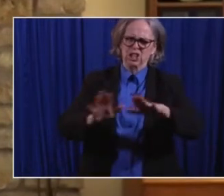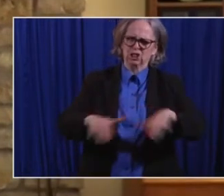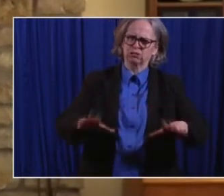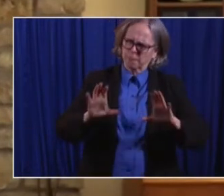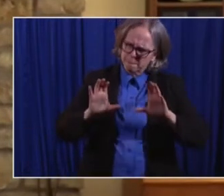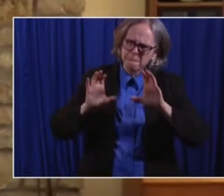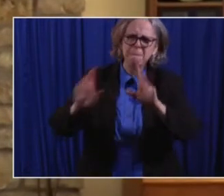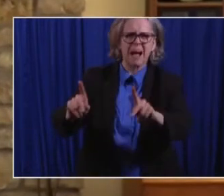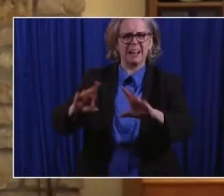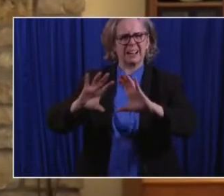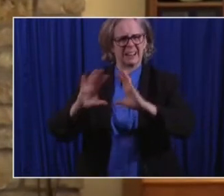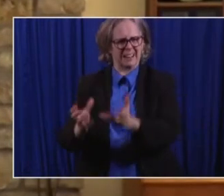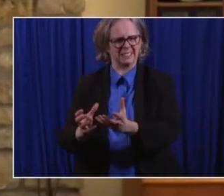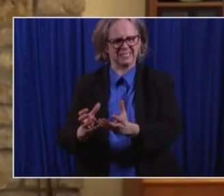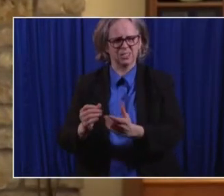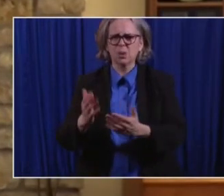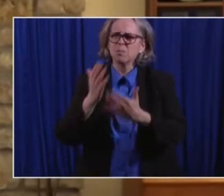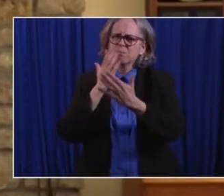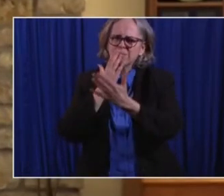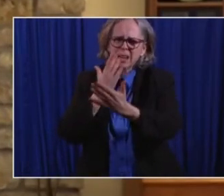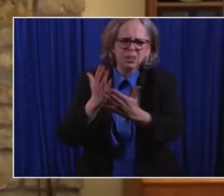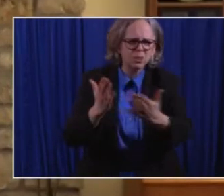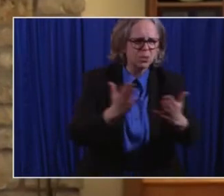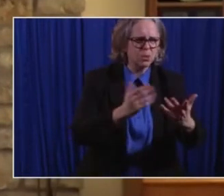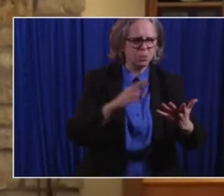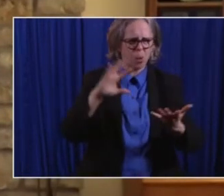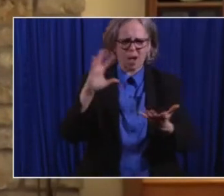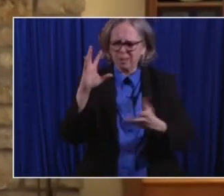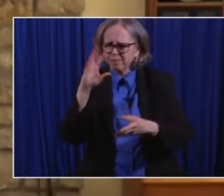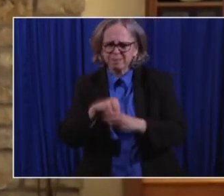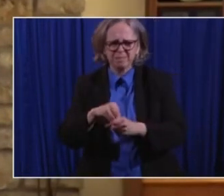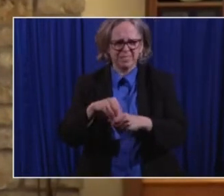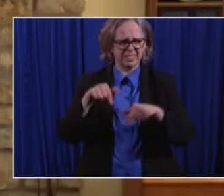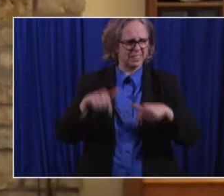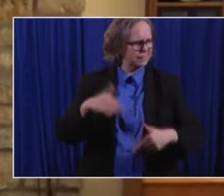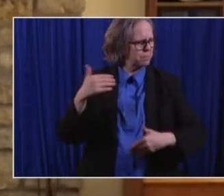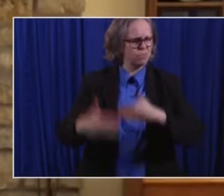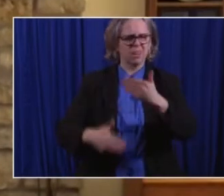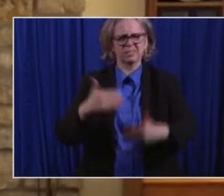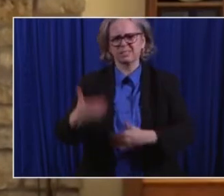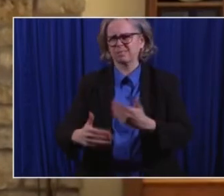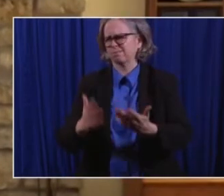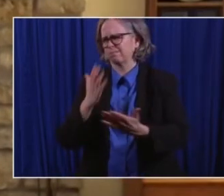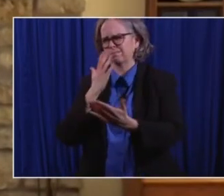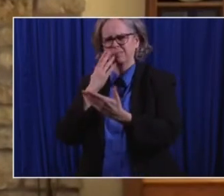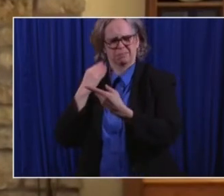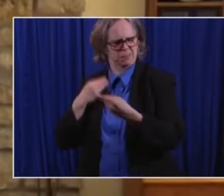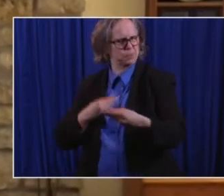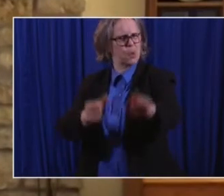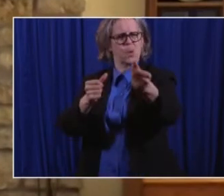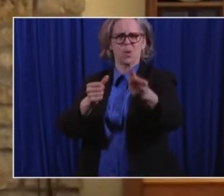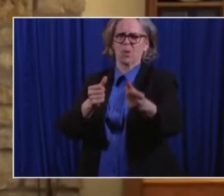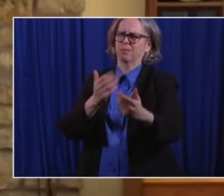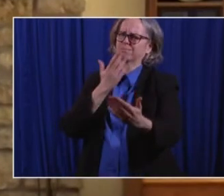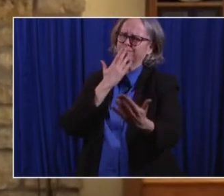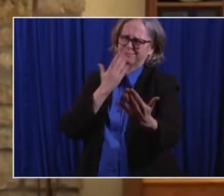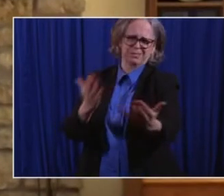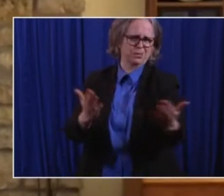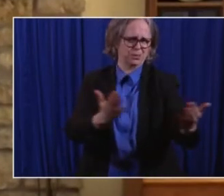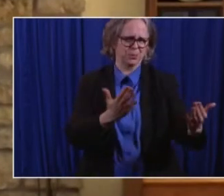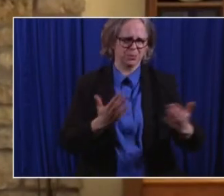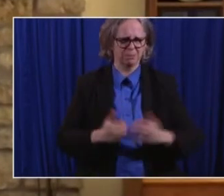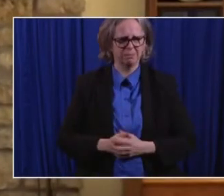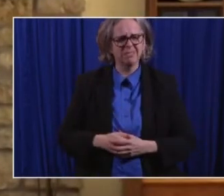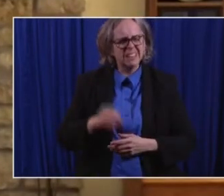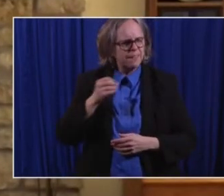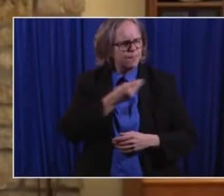worked exceedingly well. We will continue to work with a handful of schools that will not be able to meet the